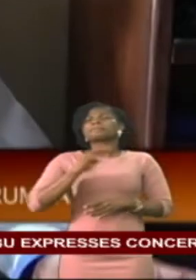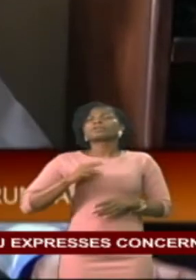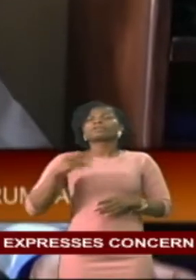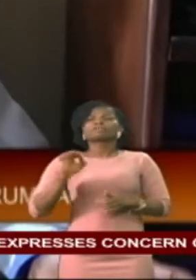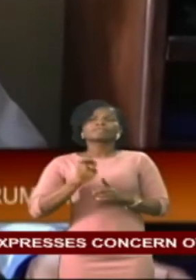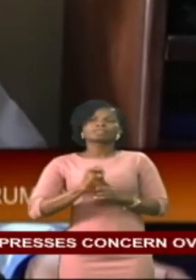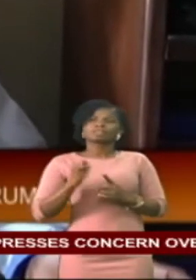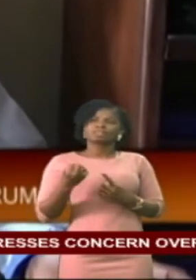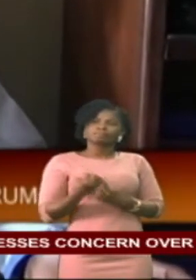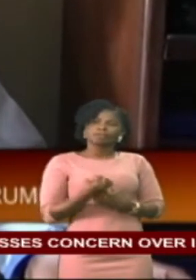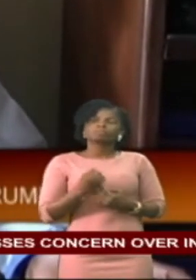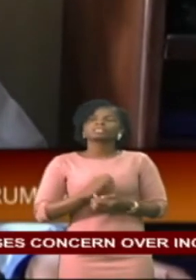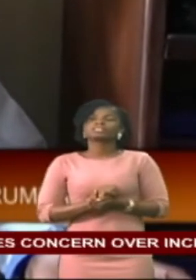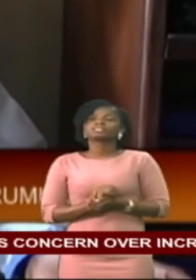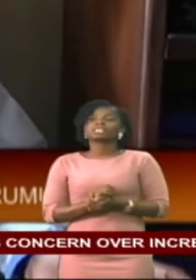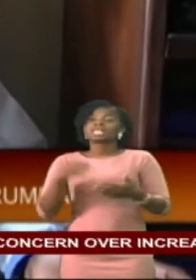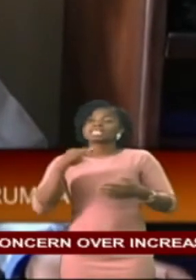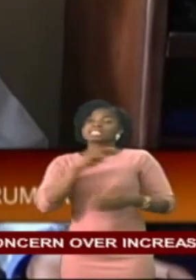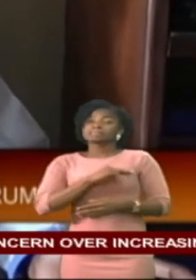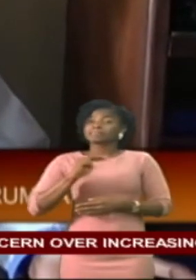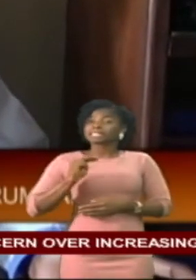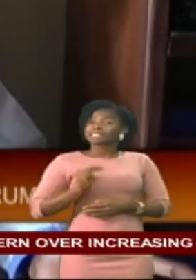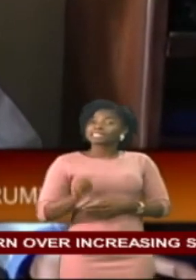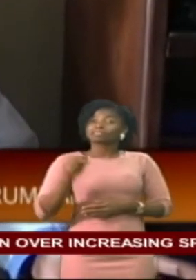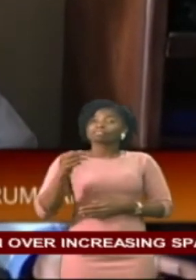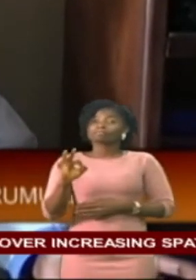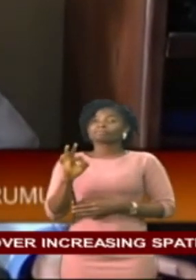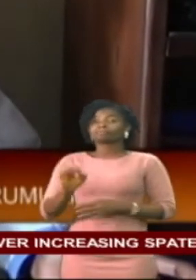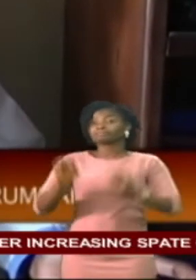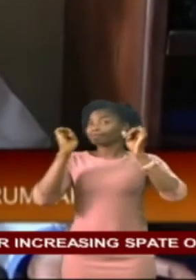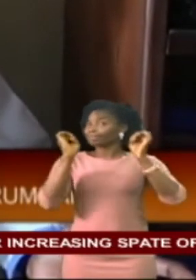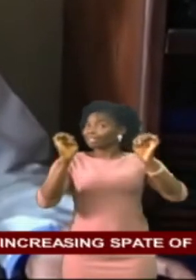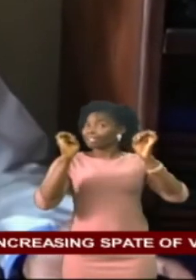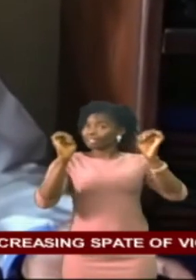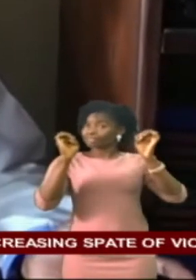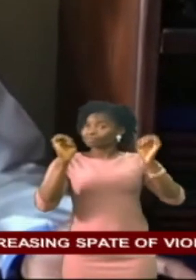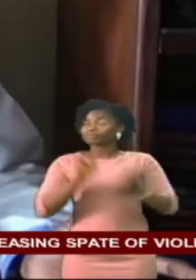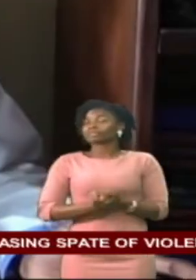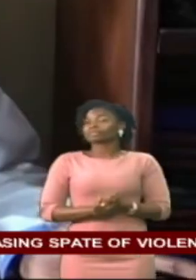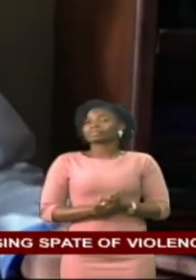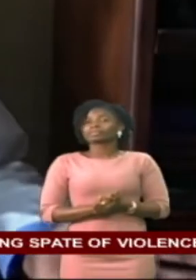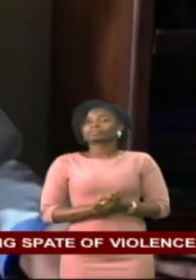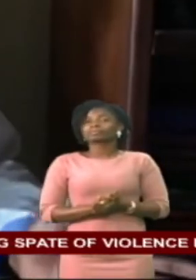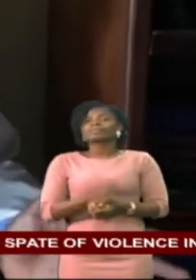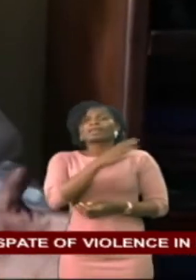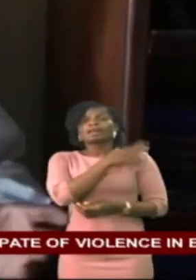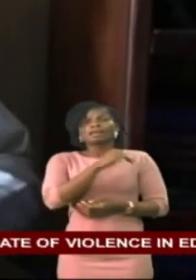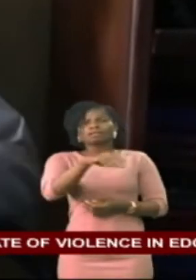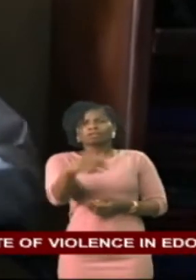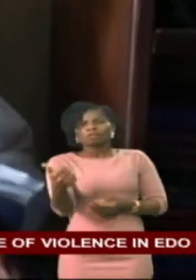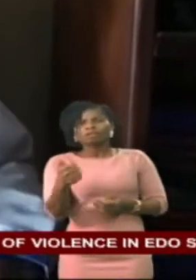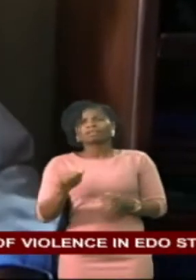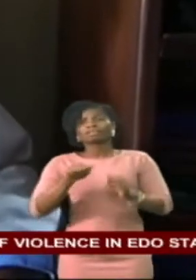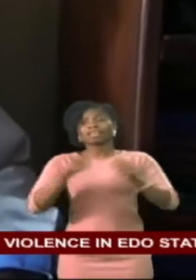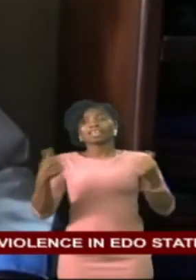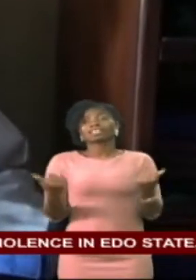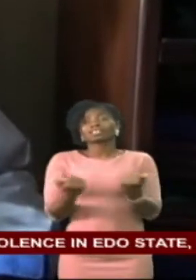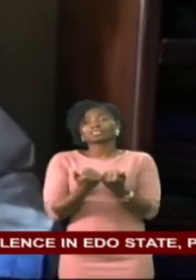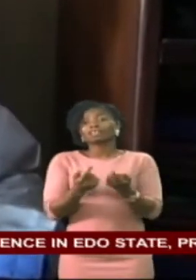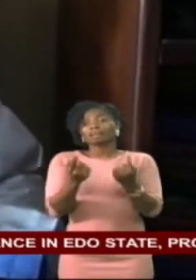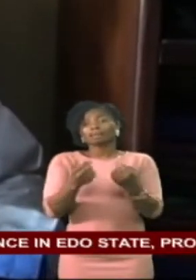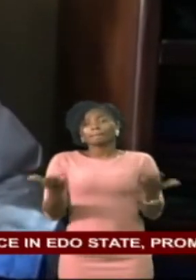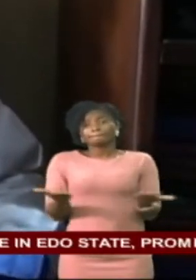Environment, Ministry of Education, and other agencies